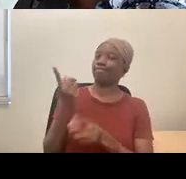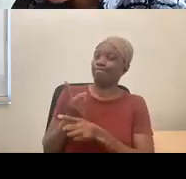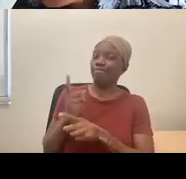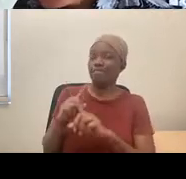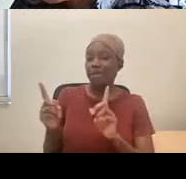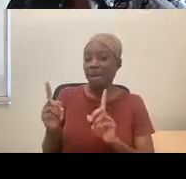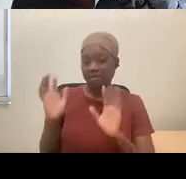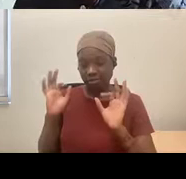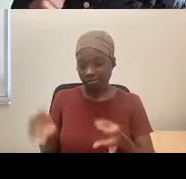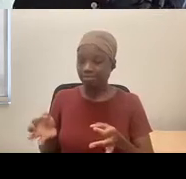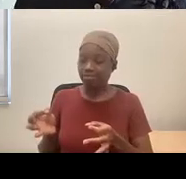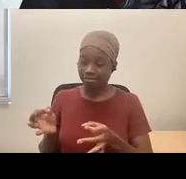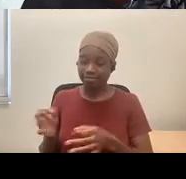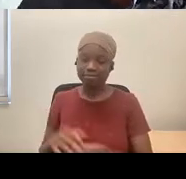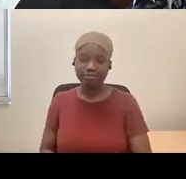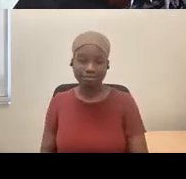So